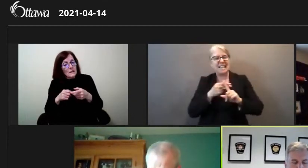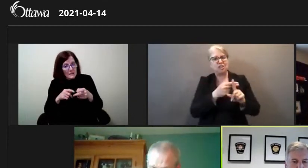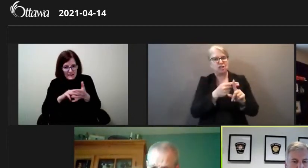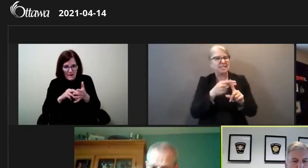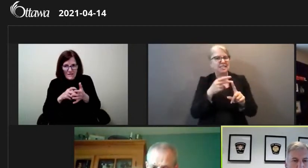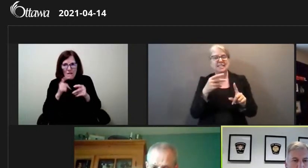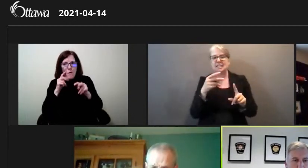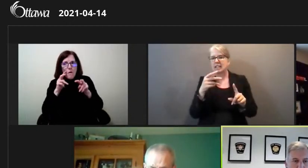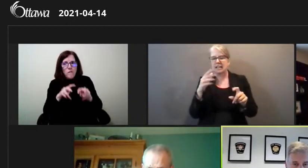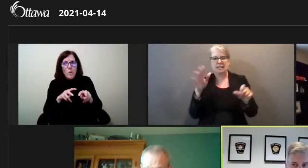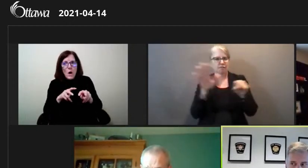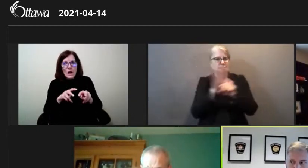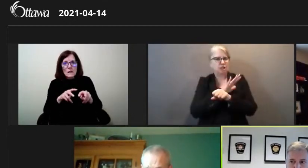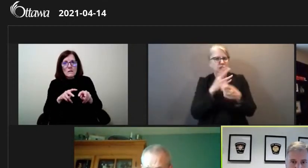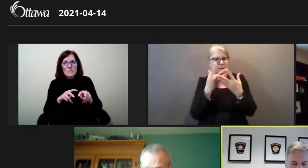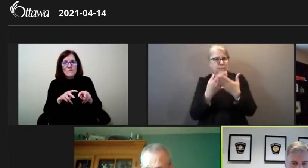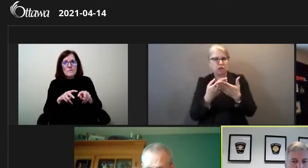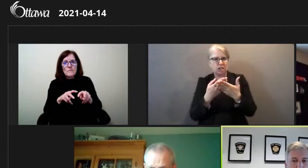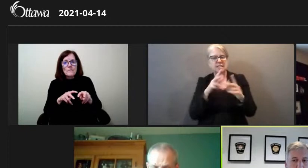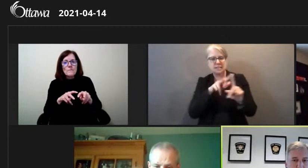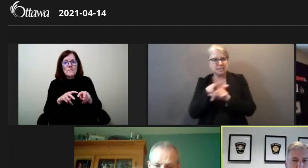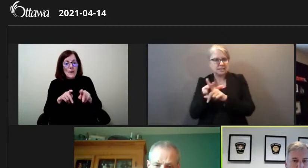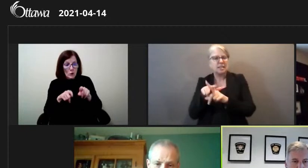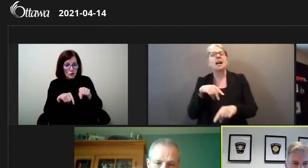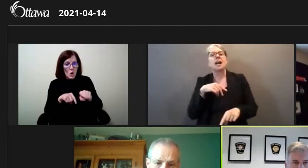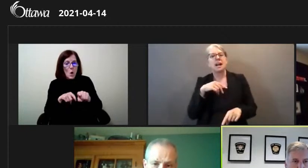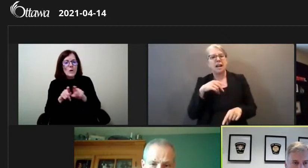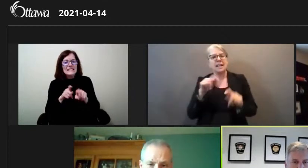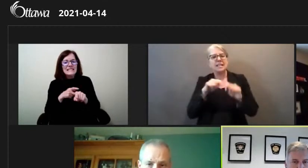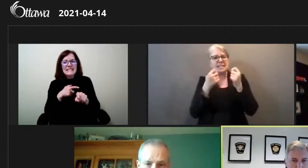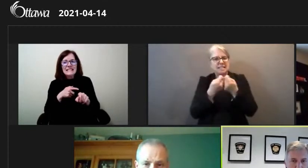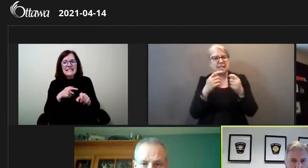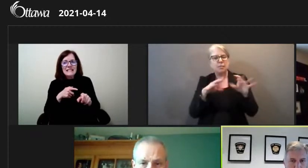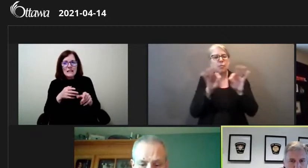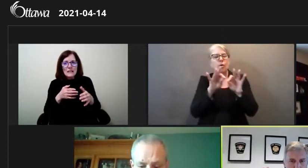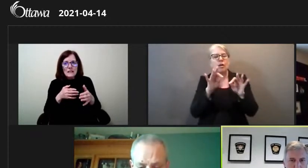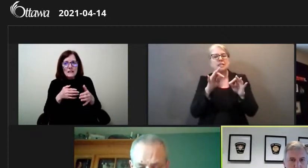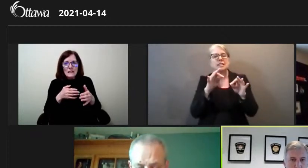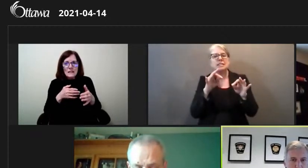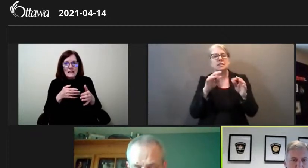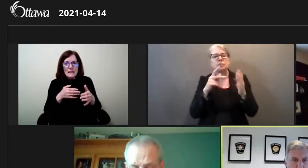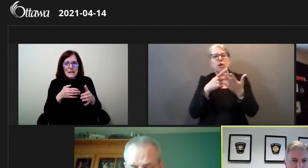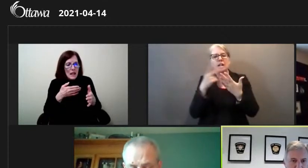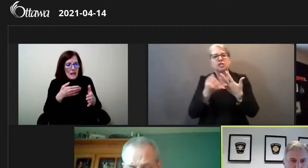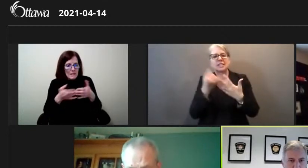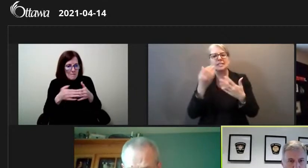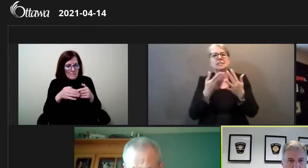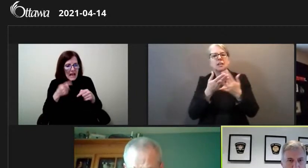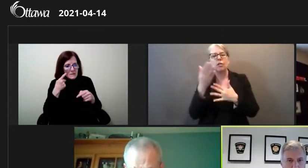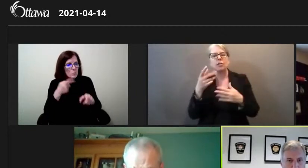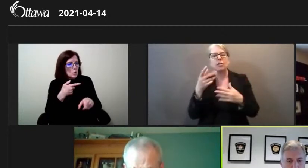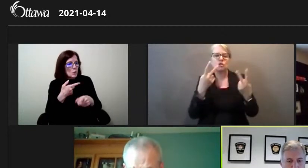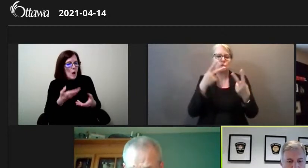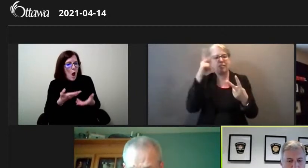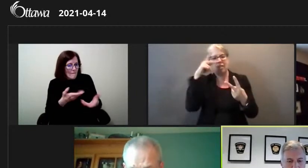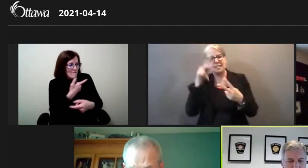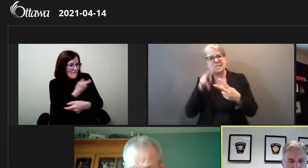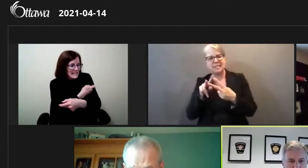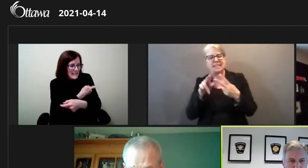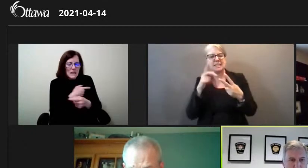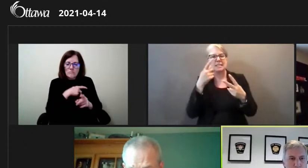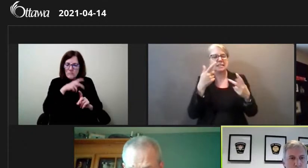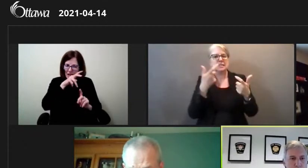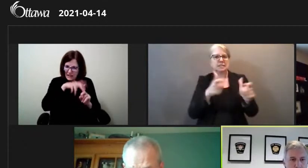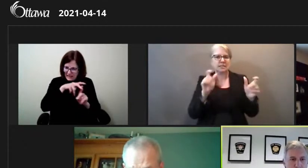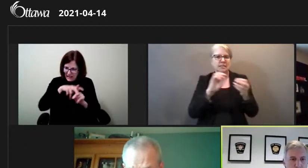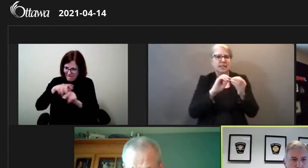up. The team has put aside for our key projects. Remember, I talked about two philosophies, the one that we're trying to get mass